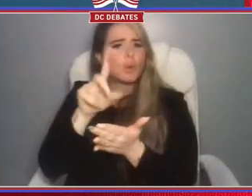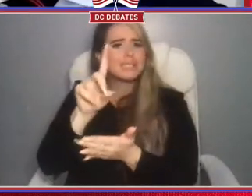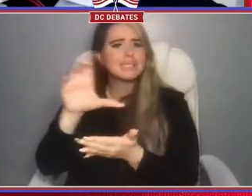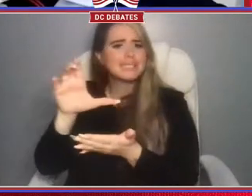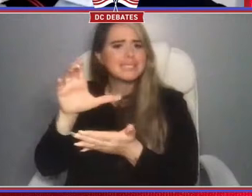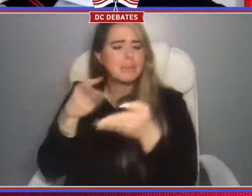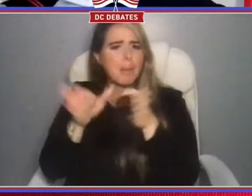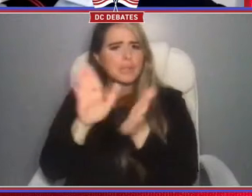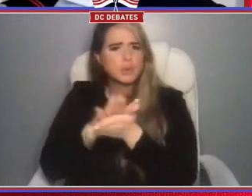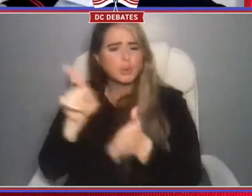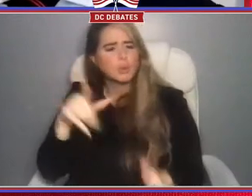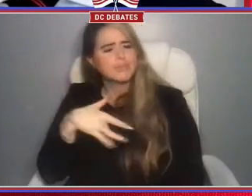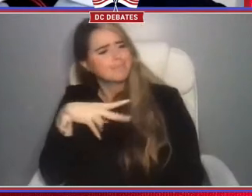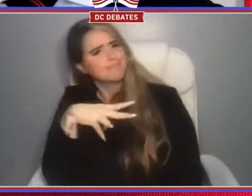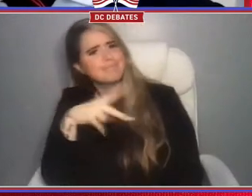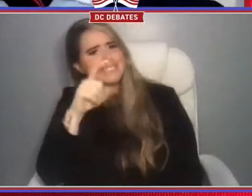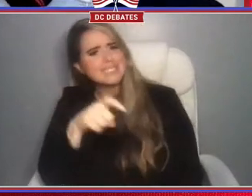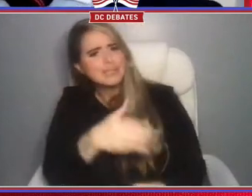addressing? You have 1 minute.